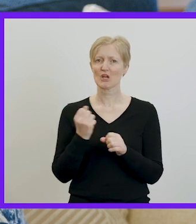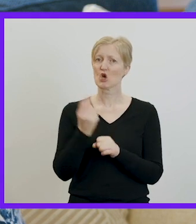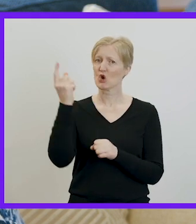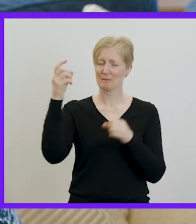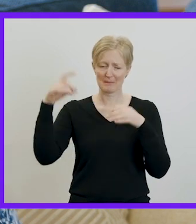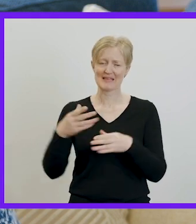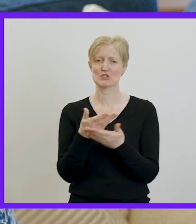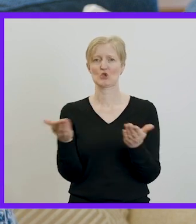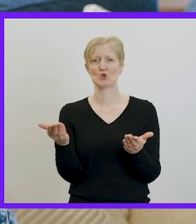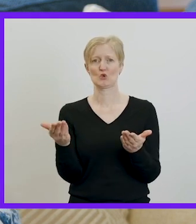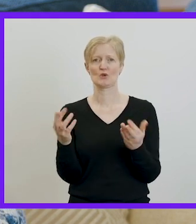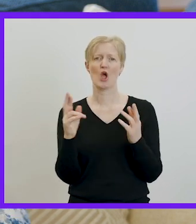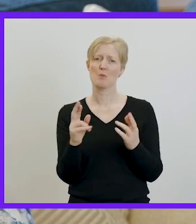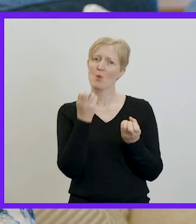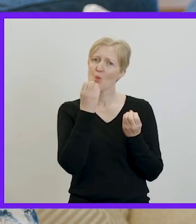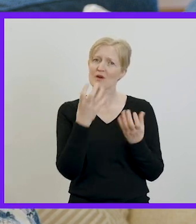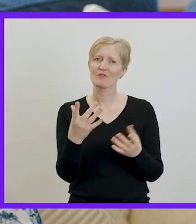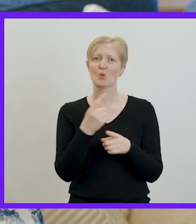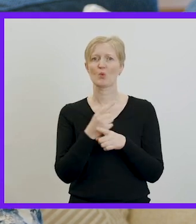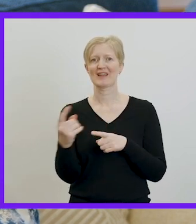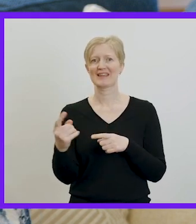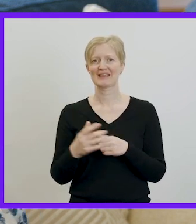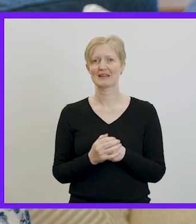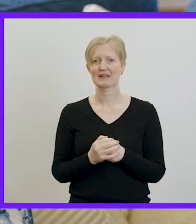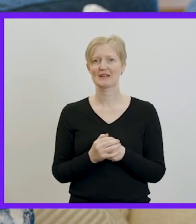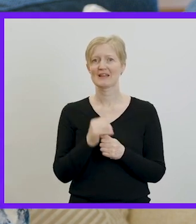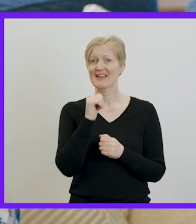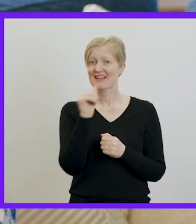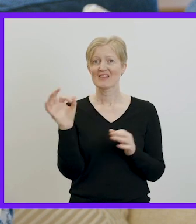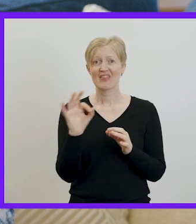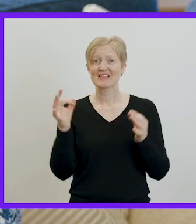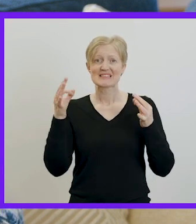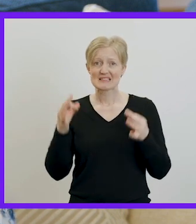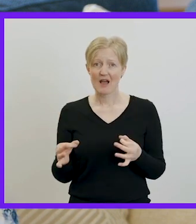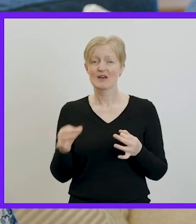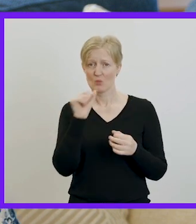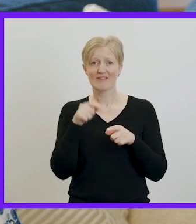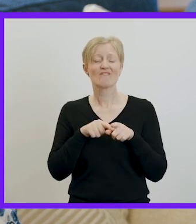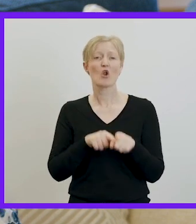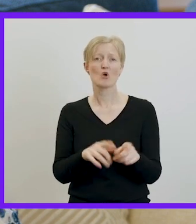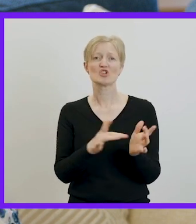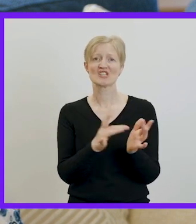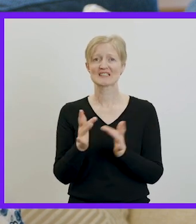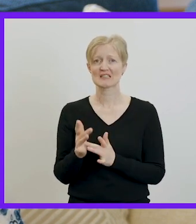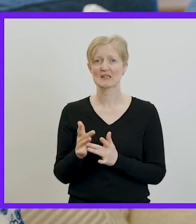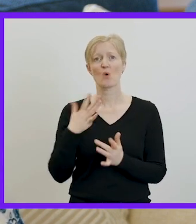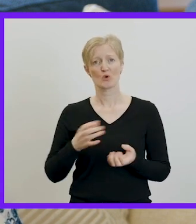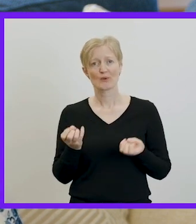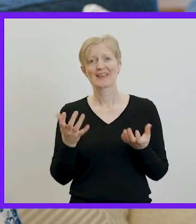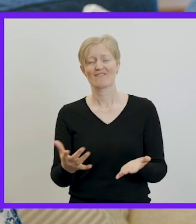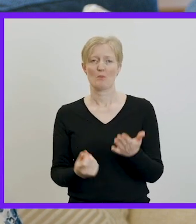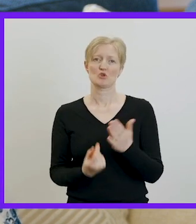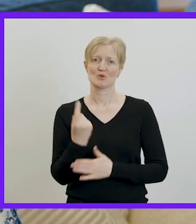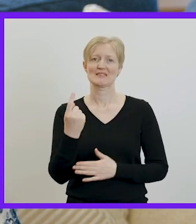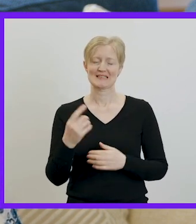God bless you. And I hope that you have a wonderful week. You know, if you have not made a decision to follow Jesus, I'd love to give you